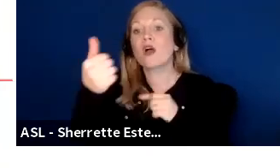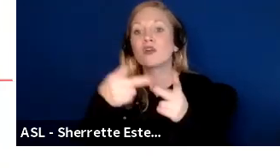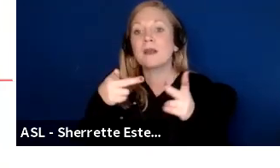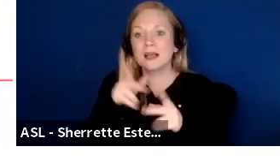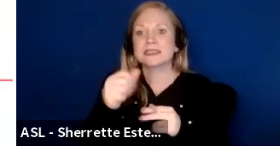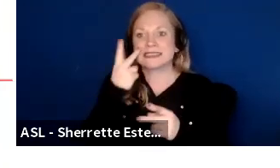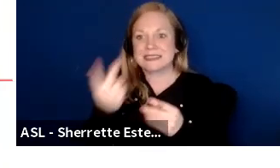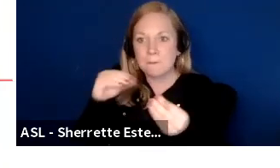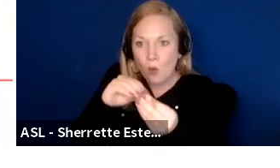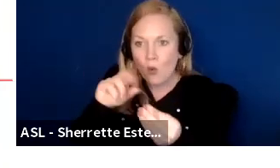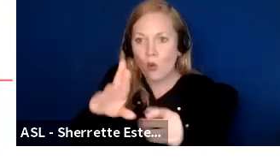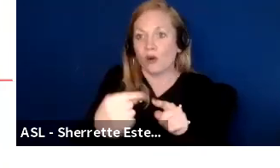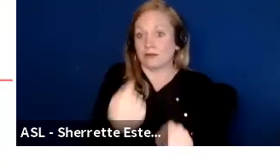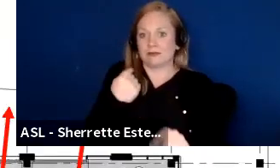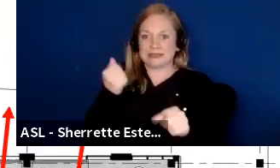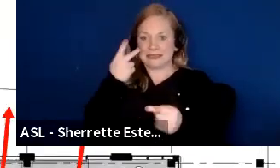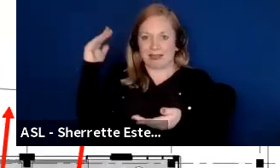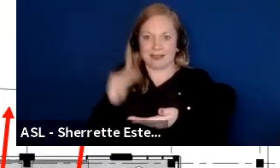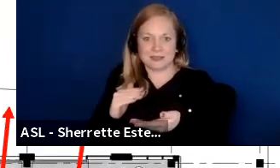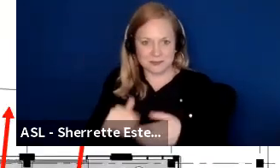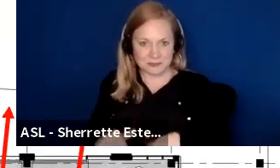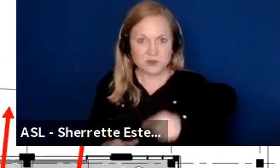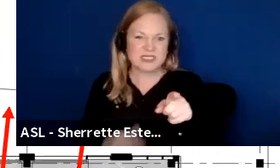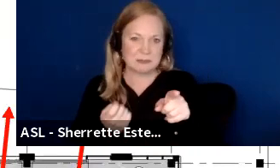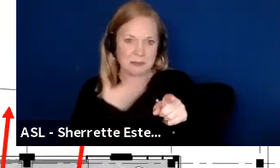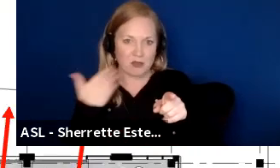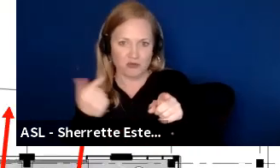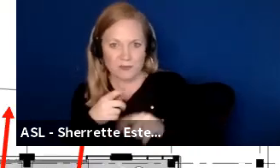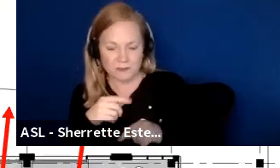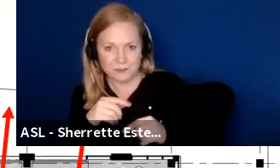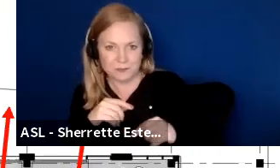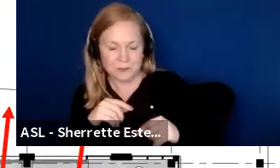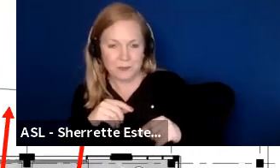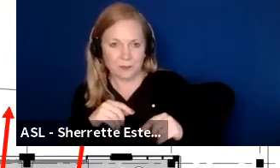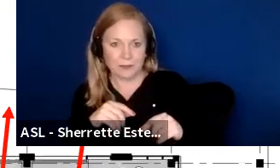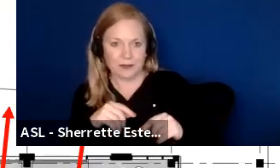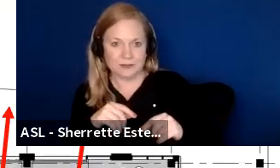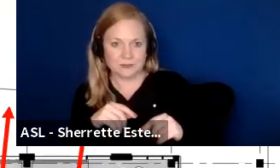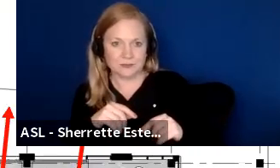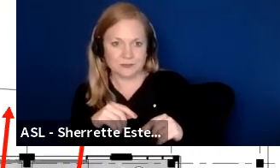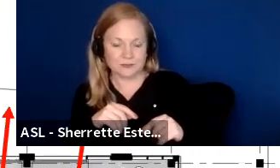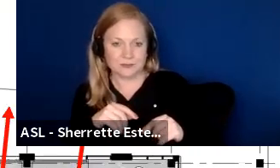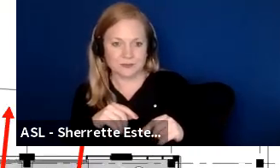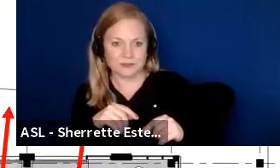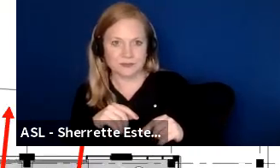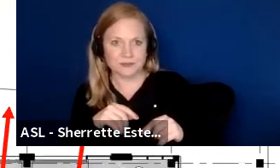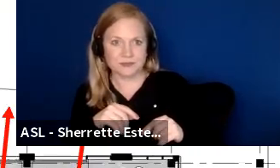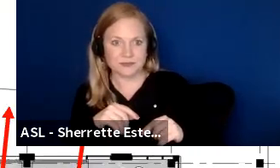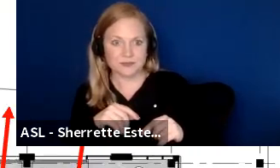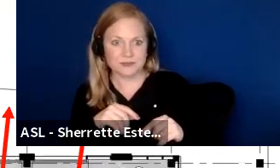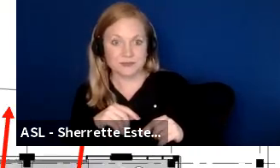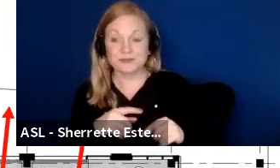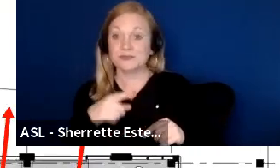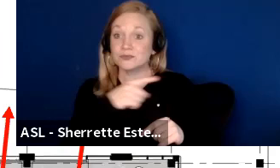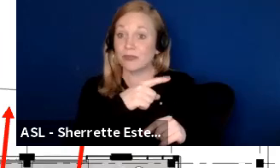come forward another slide, you'll be able to see this space a little bit better. This plan really